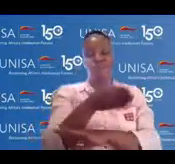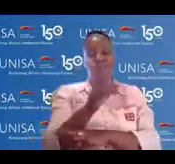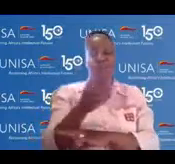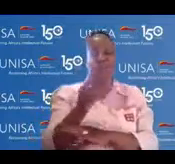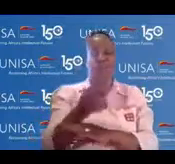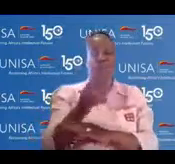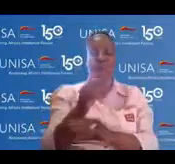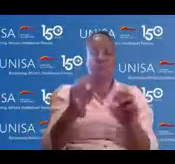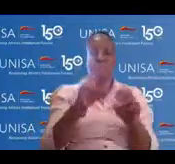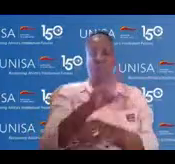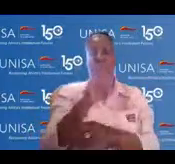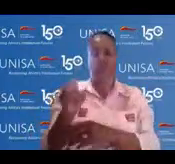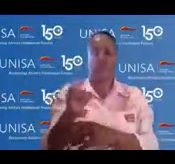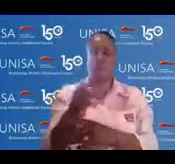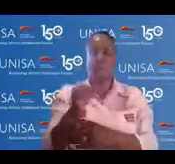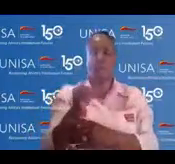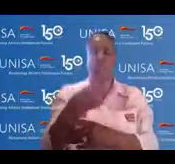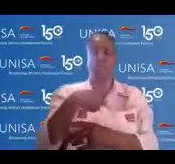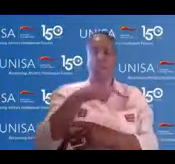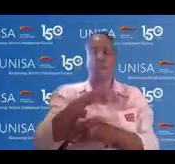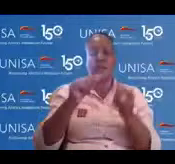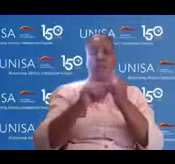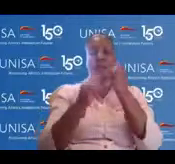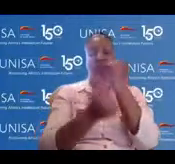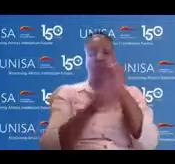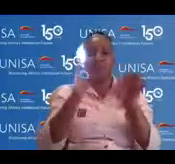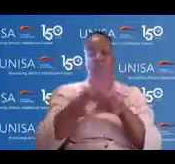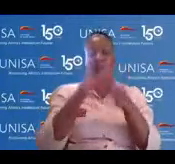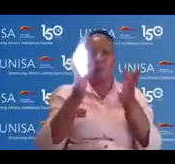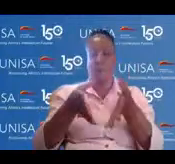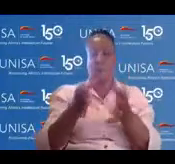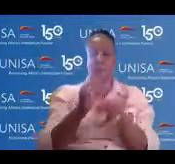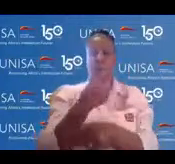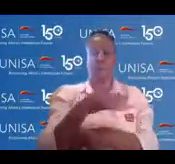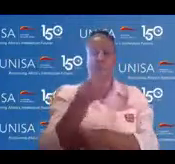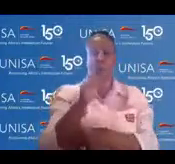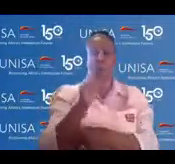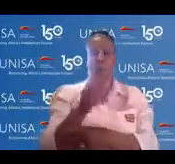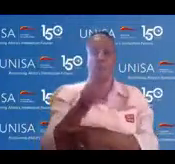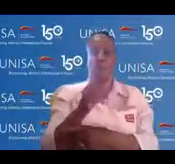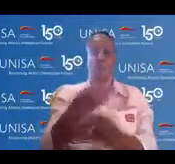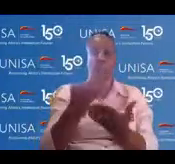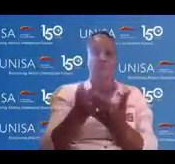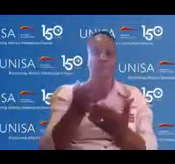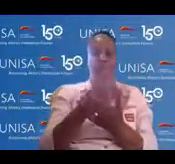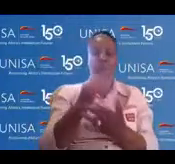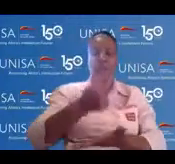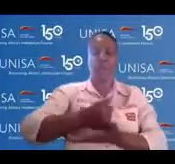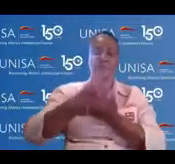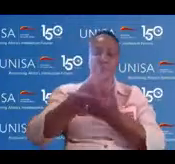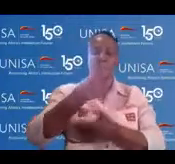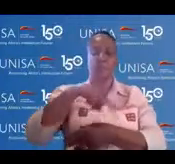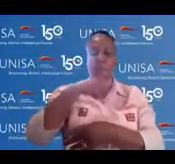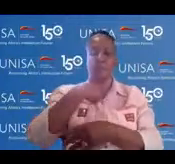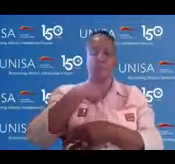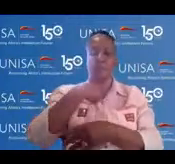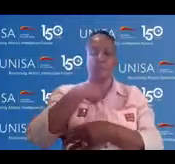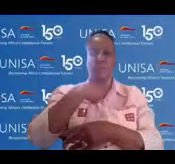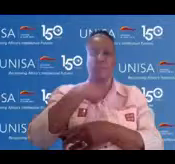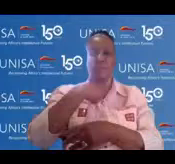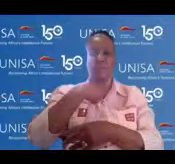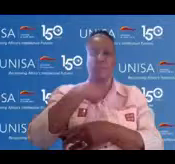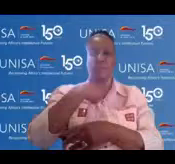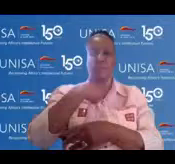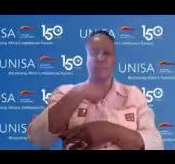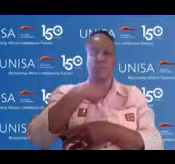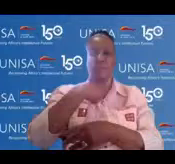then we have our deputy director, which is also able to assist us when we come across queries that we are unable